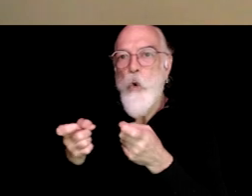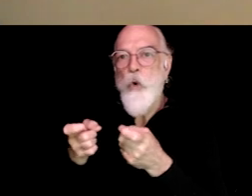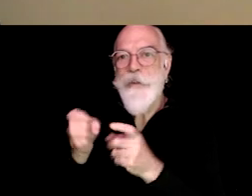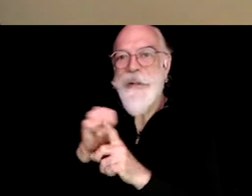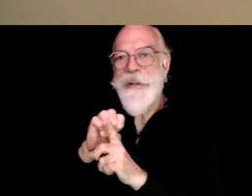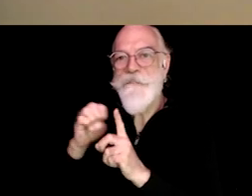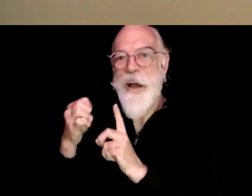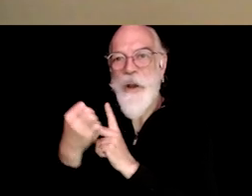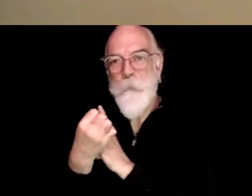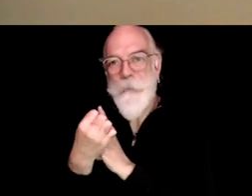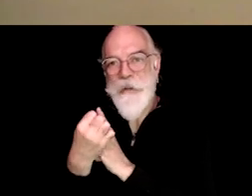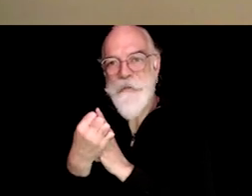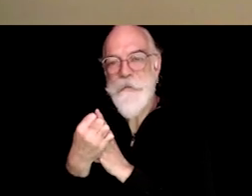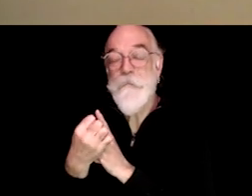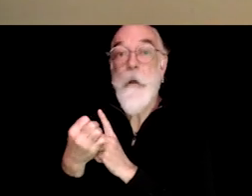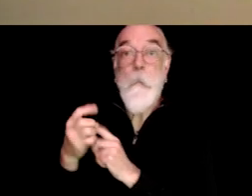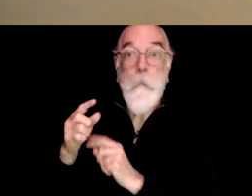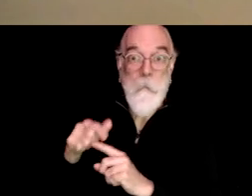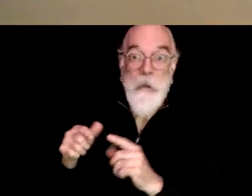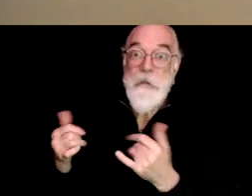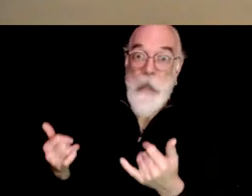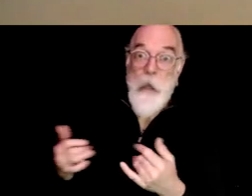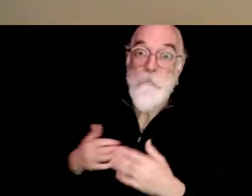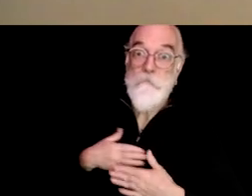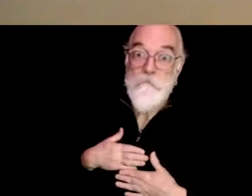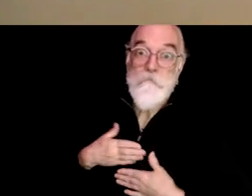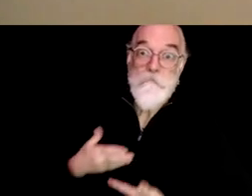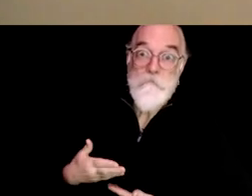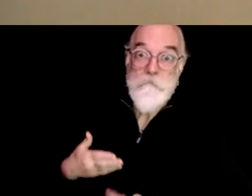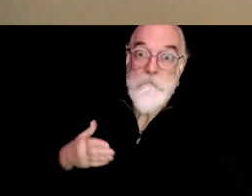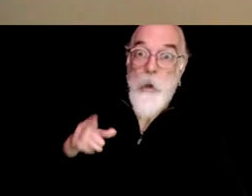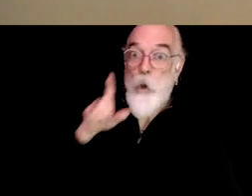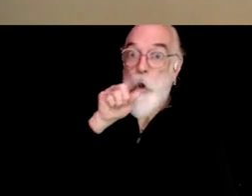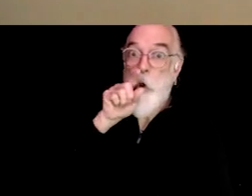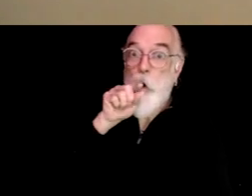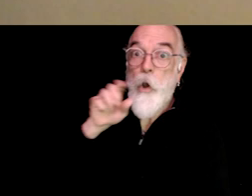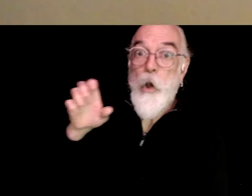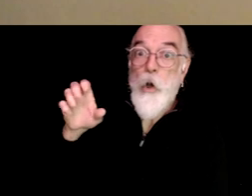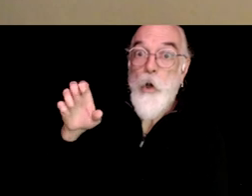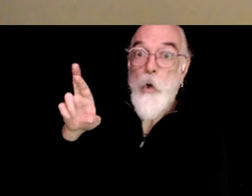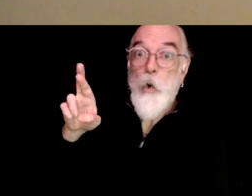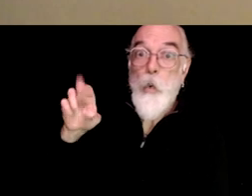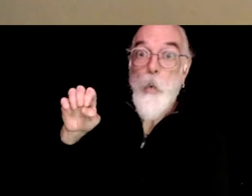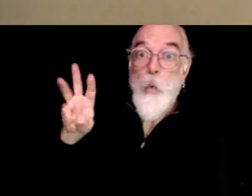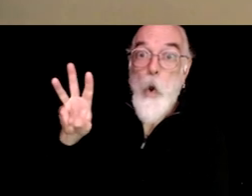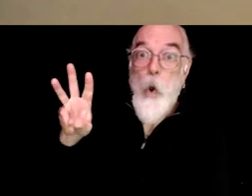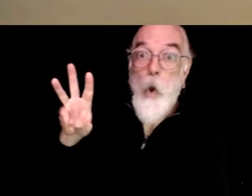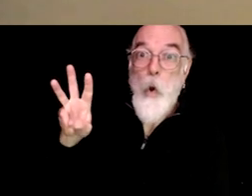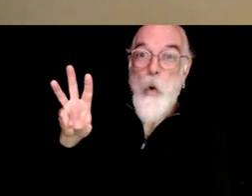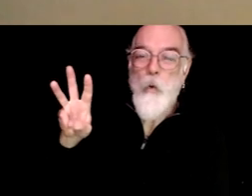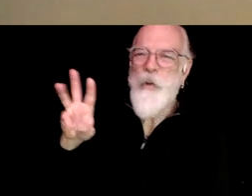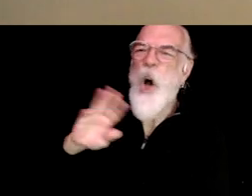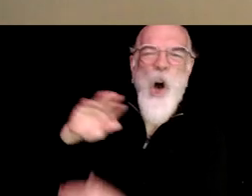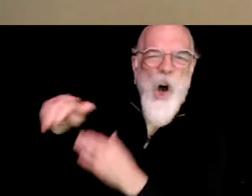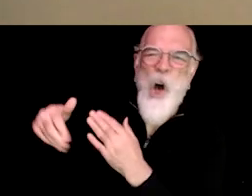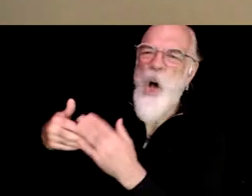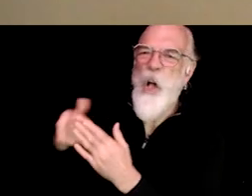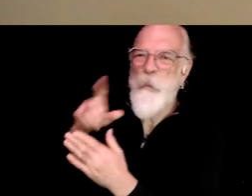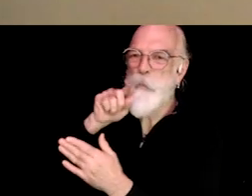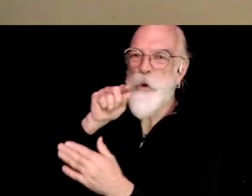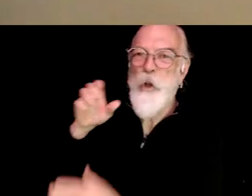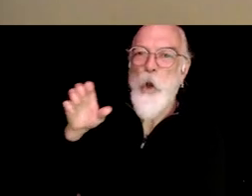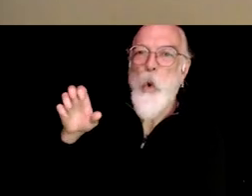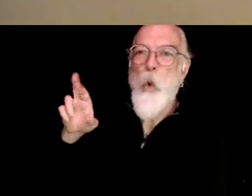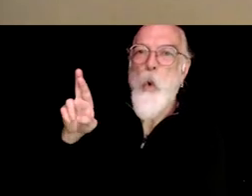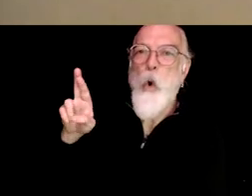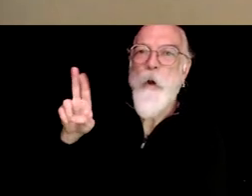environment, they have acknowledged that crows are extremely intelligent. Corvid, the entire corvid family,